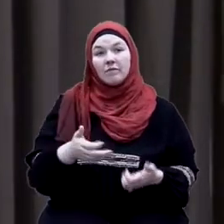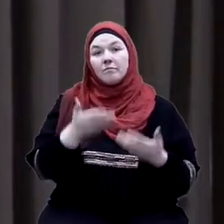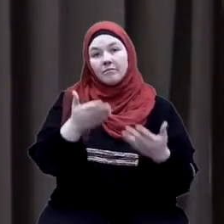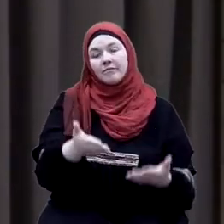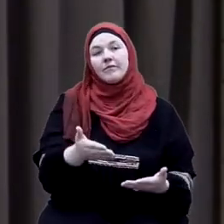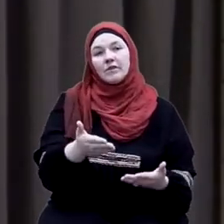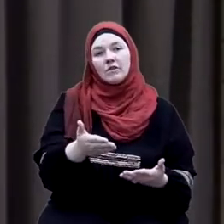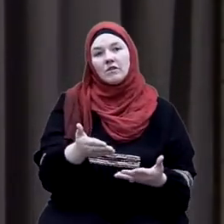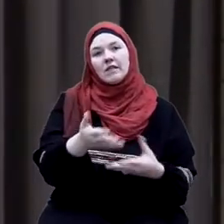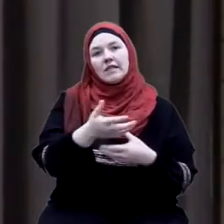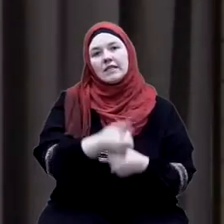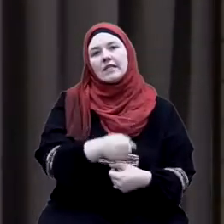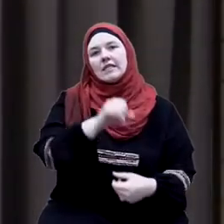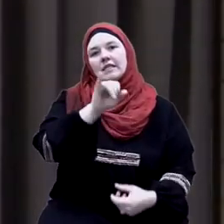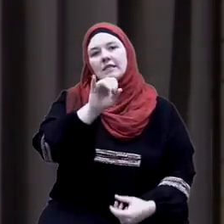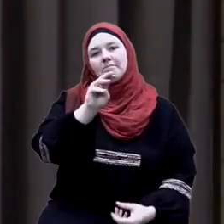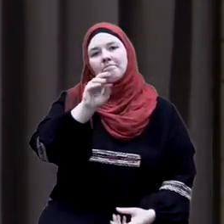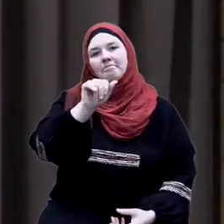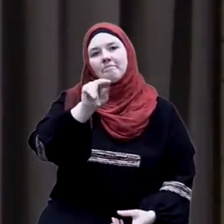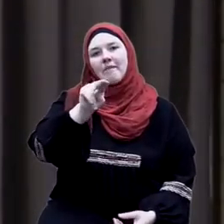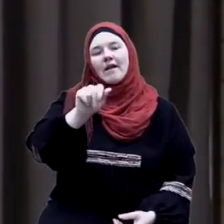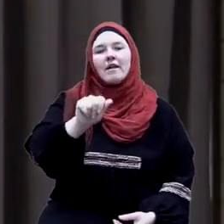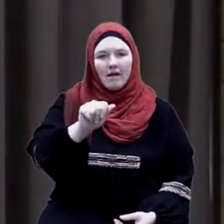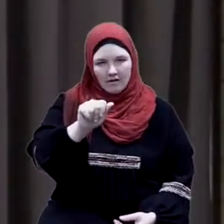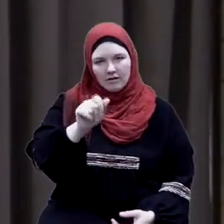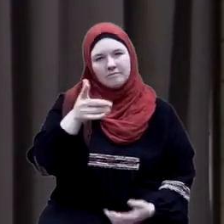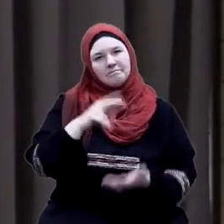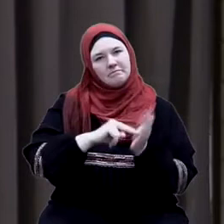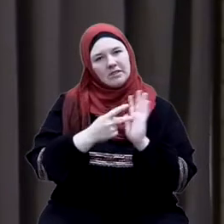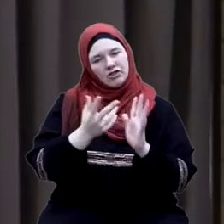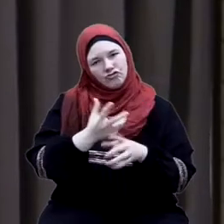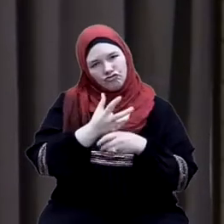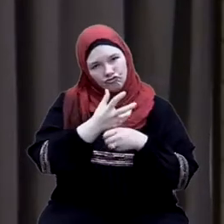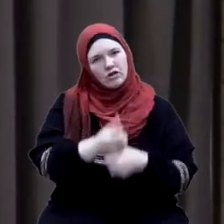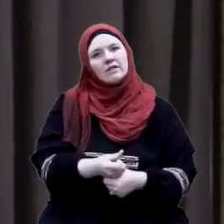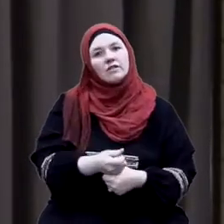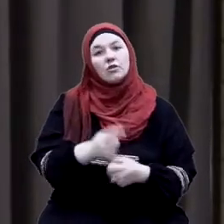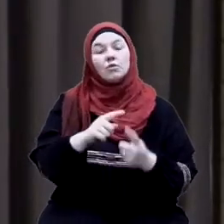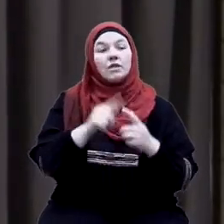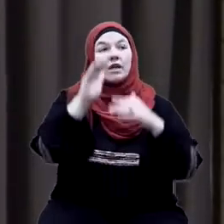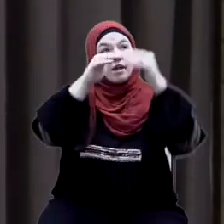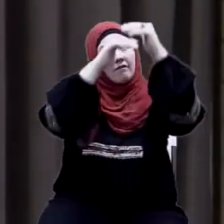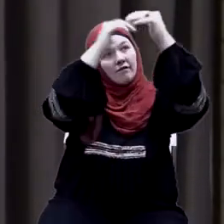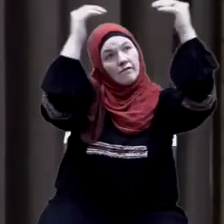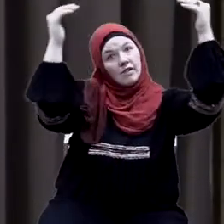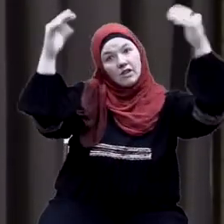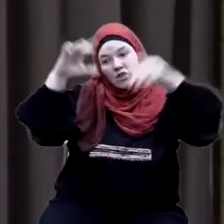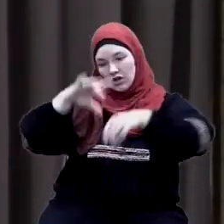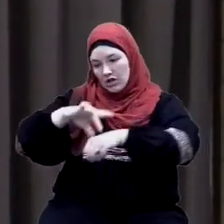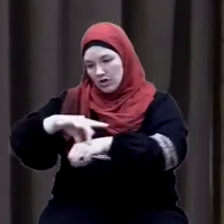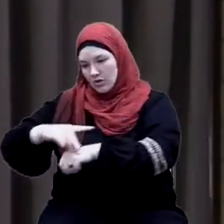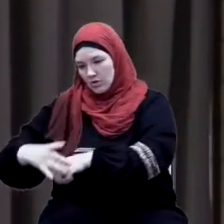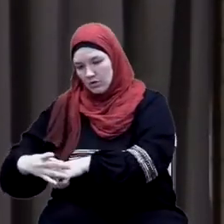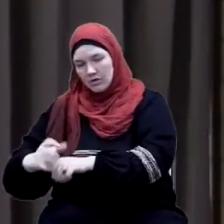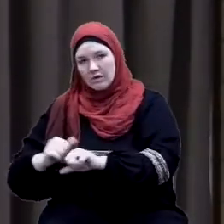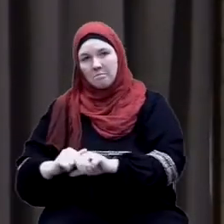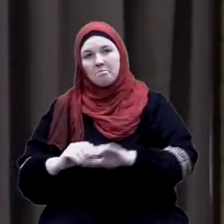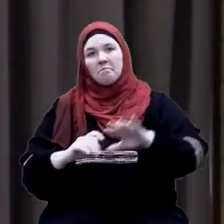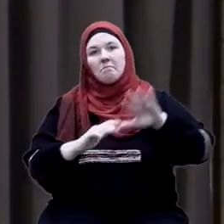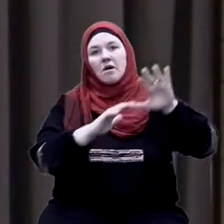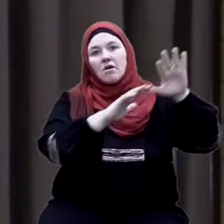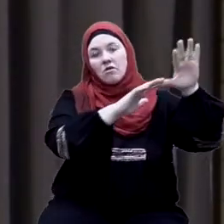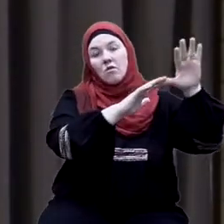the trust, to the heavens, the earth, and the mountains, and they all